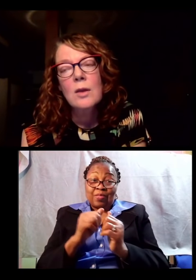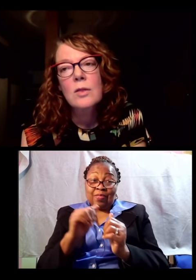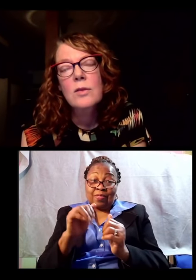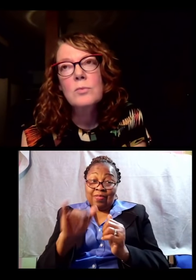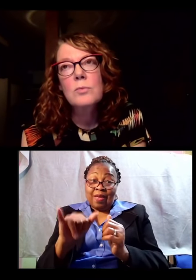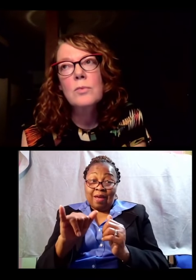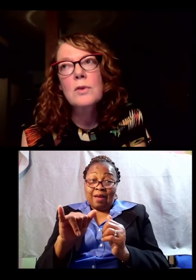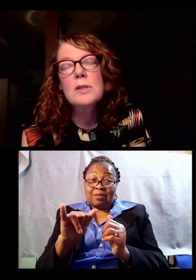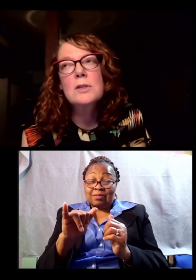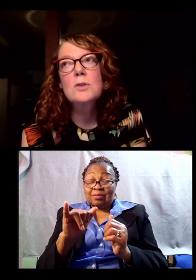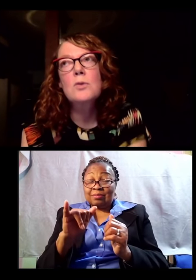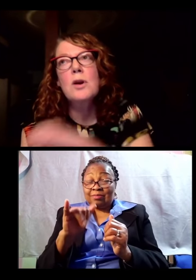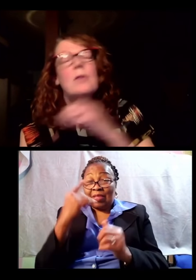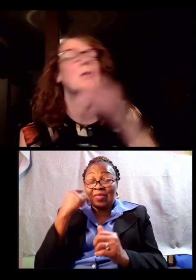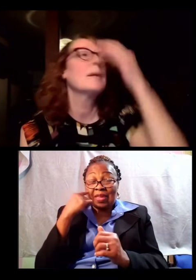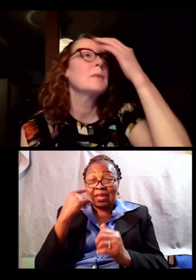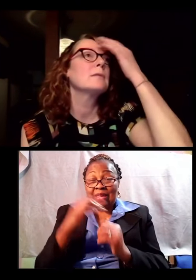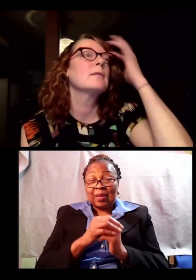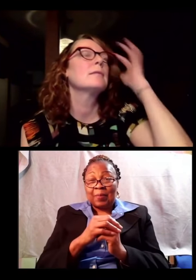Mm-hmm.